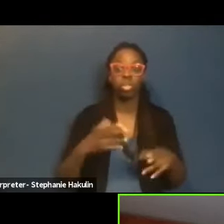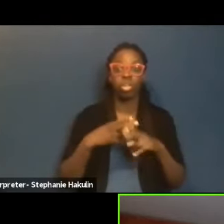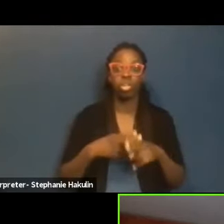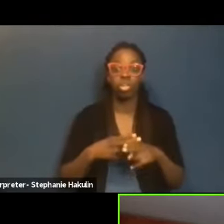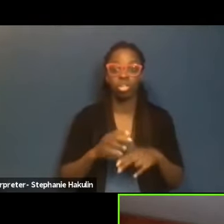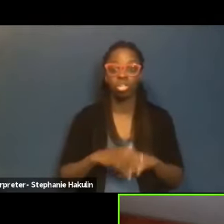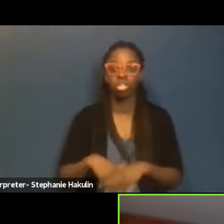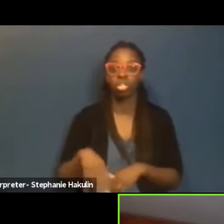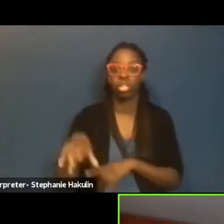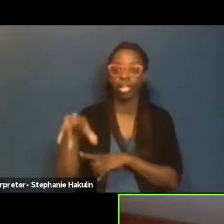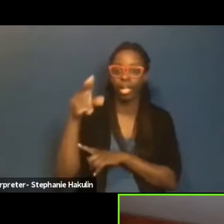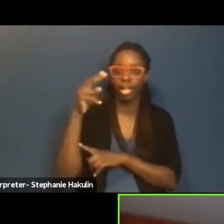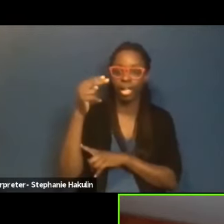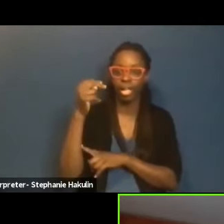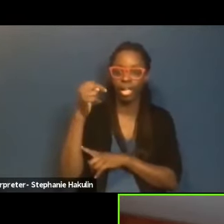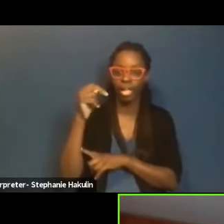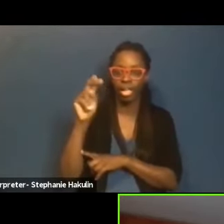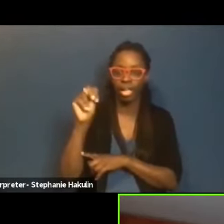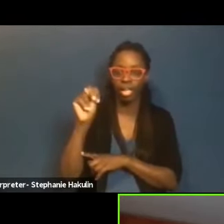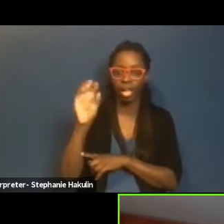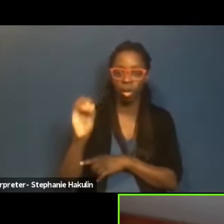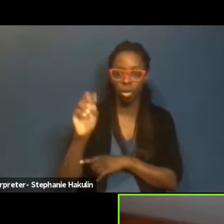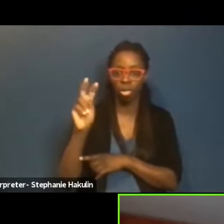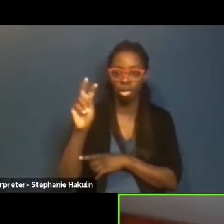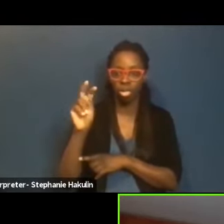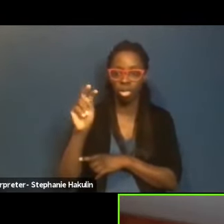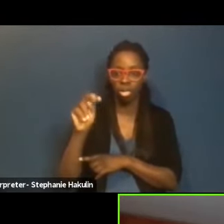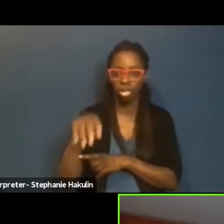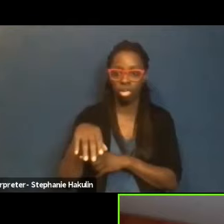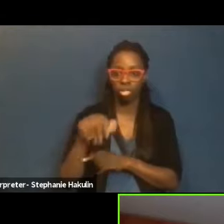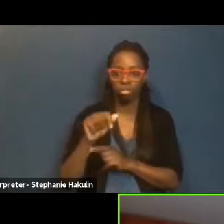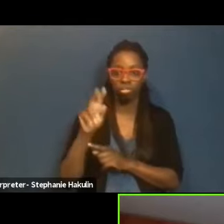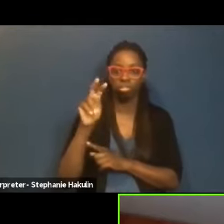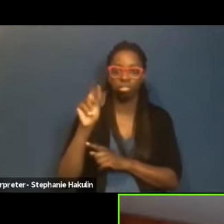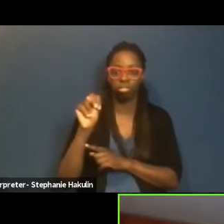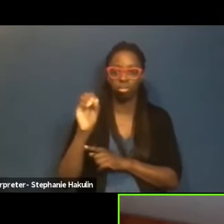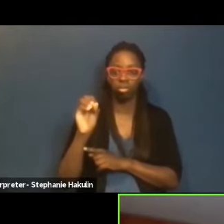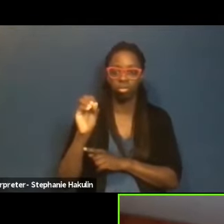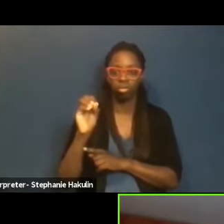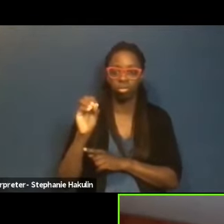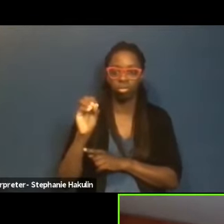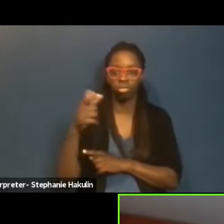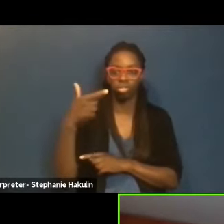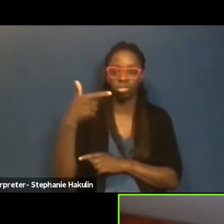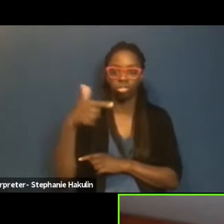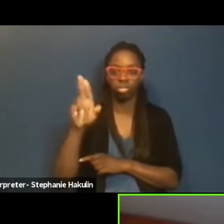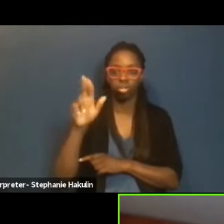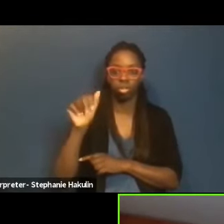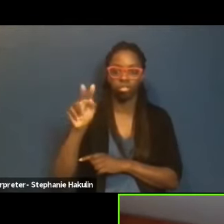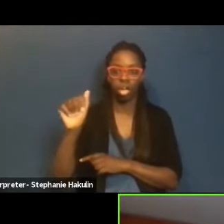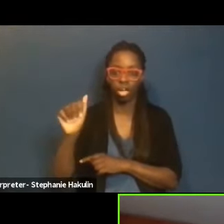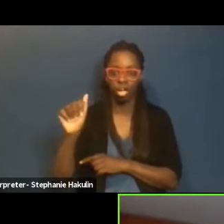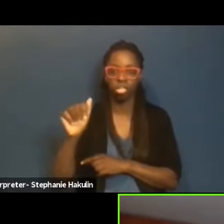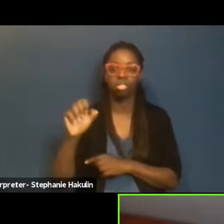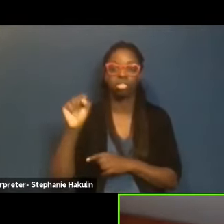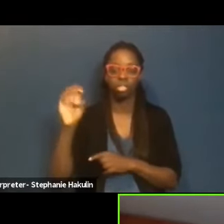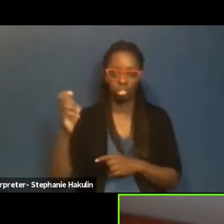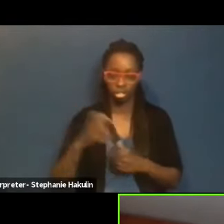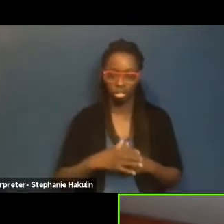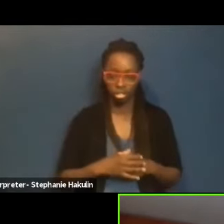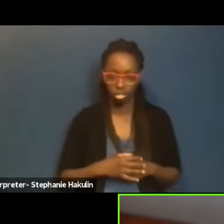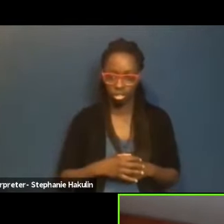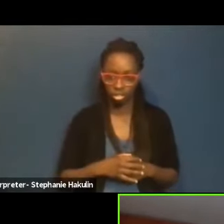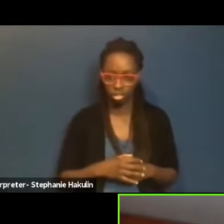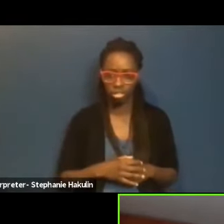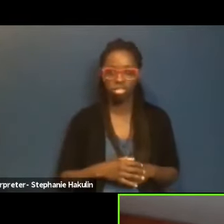funeral rite in 9 parts, or Crónicas from a Daughter of the Diaspora. So for those who don't know, Guavan Sex